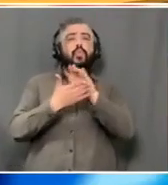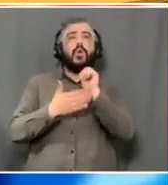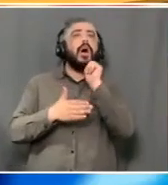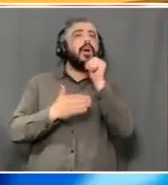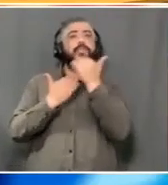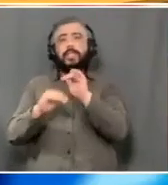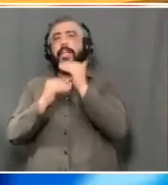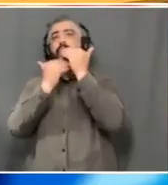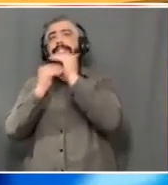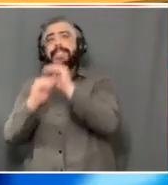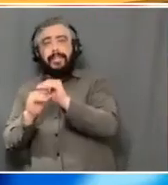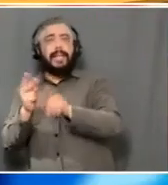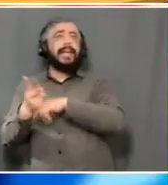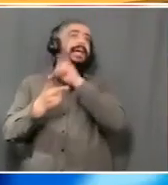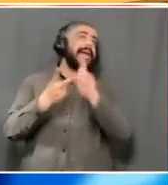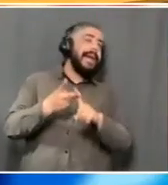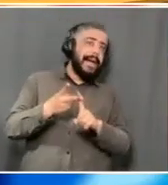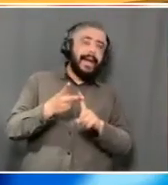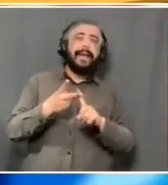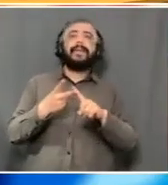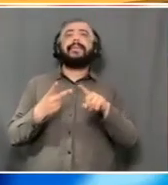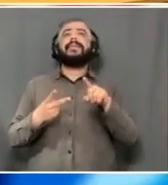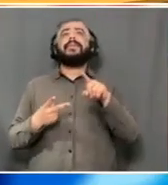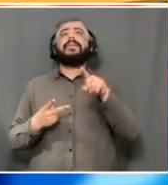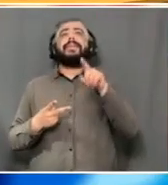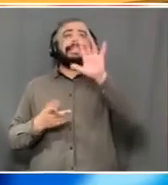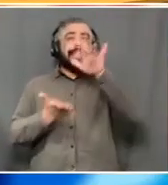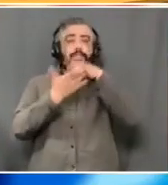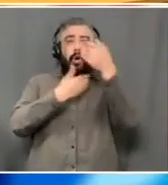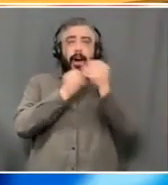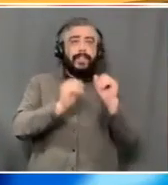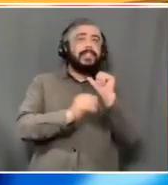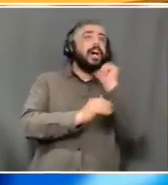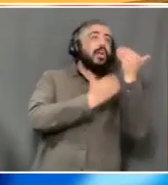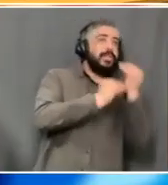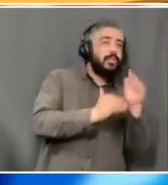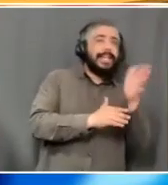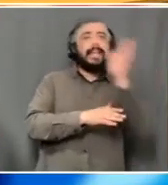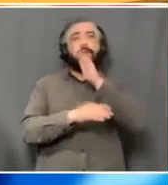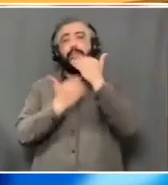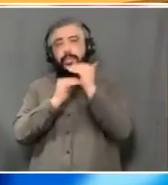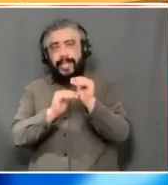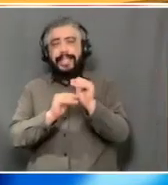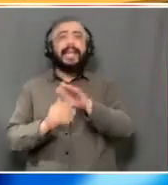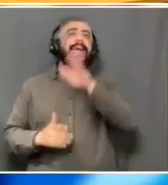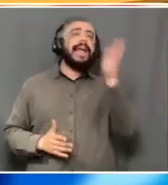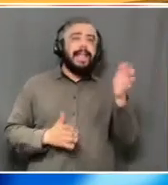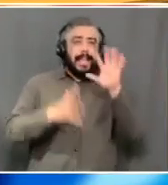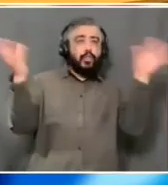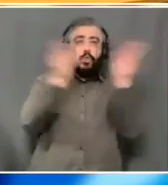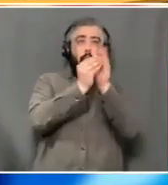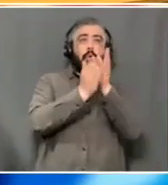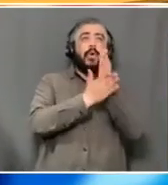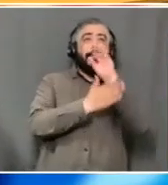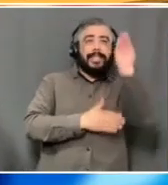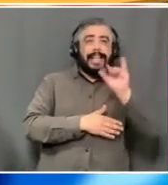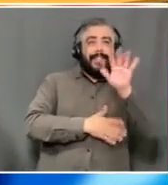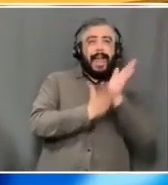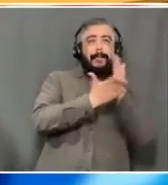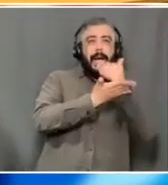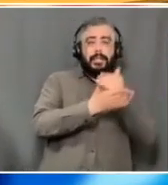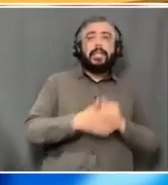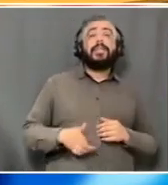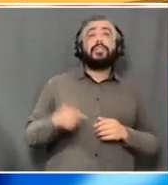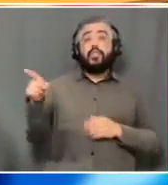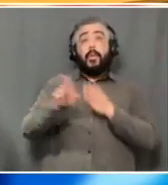central office, unrestricted and restricted, the grand total, and then the percentage of the budget that these represent. So pre-pandemic was